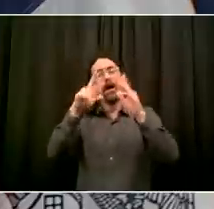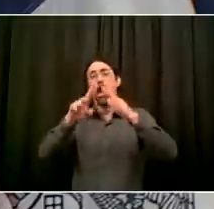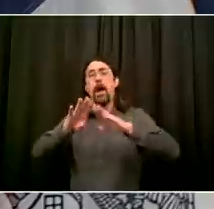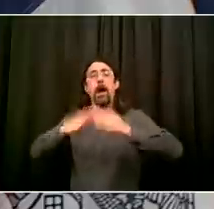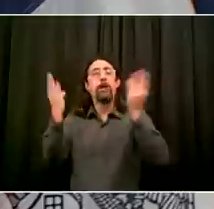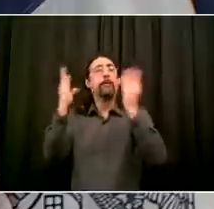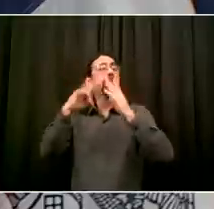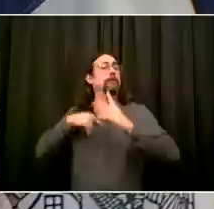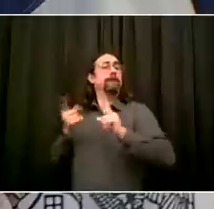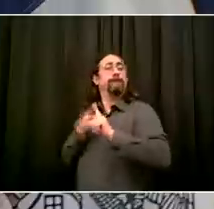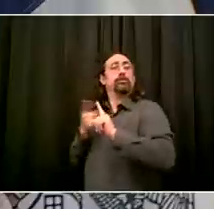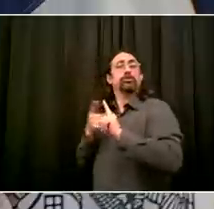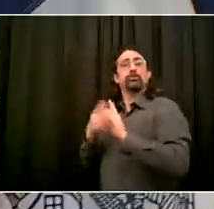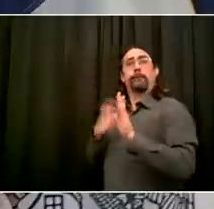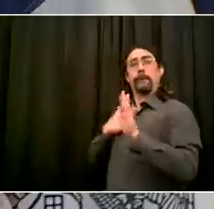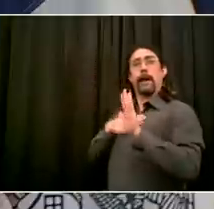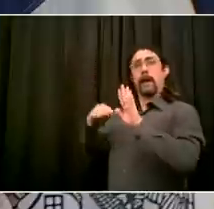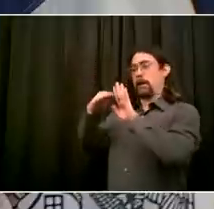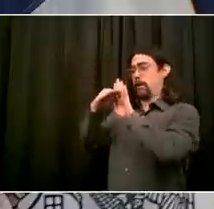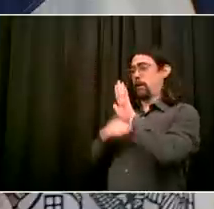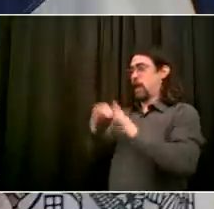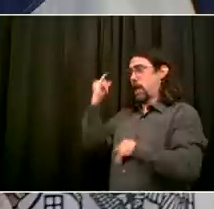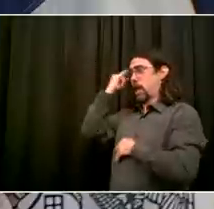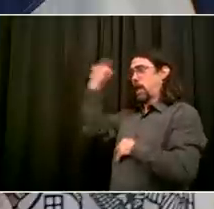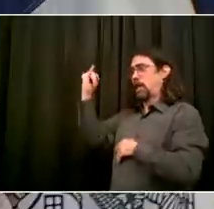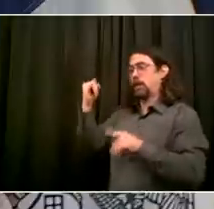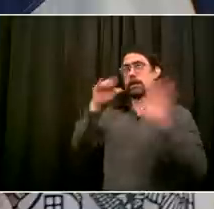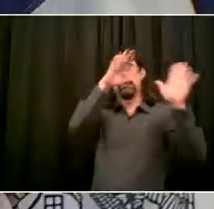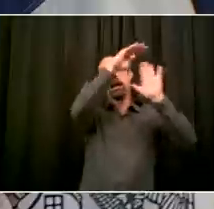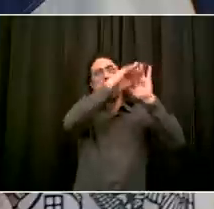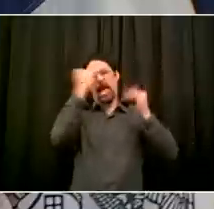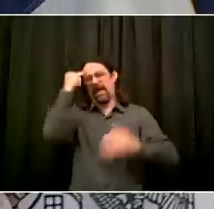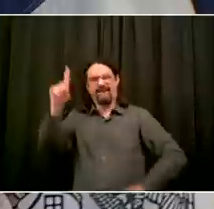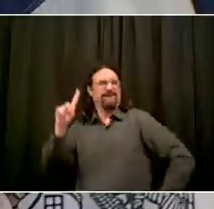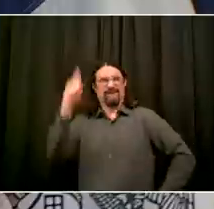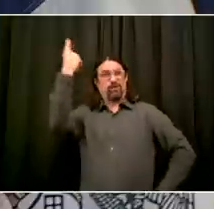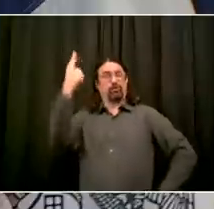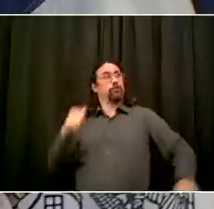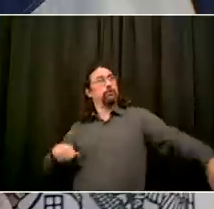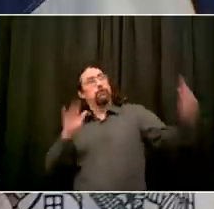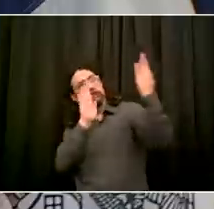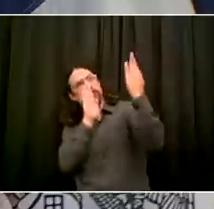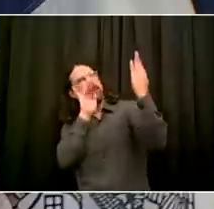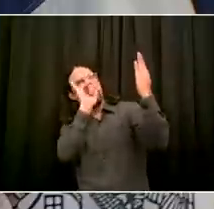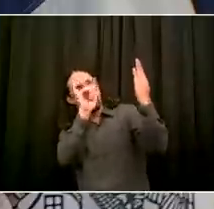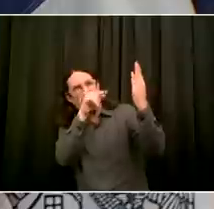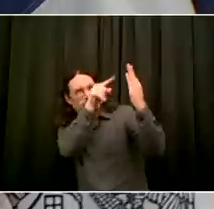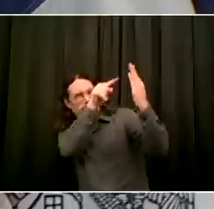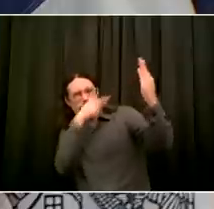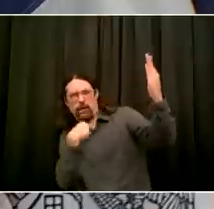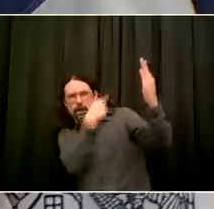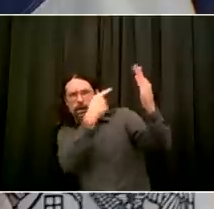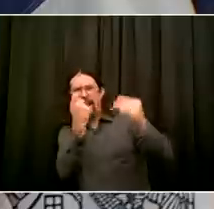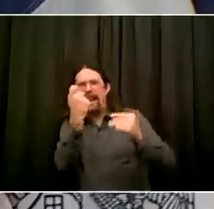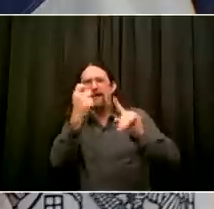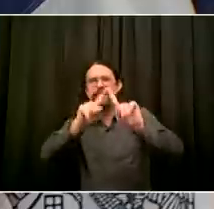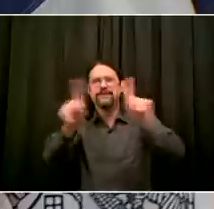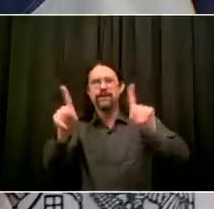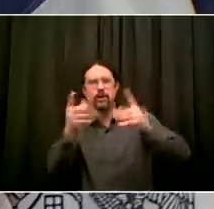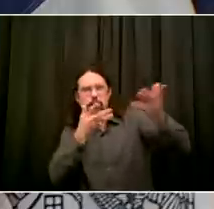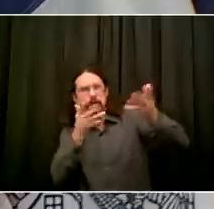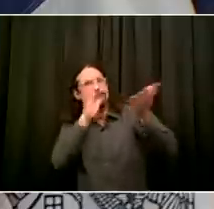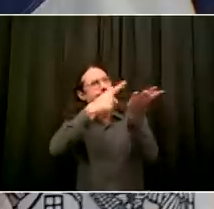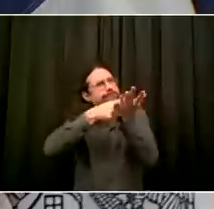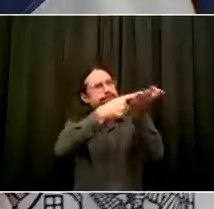out to the people of the city the reality that it became clear we had a bigger problem that required restrictions. No one likes restrictions, but it